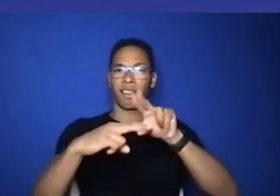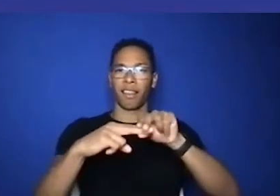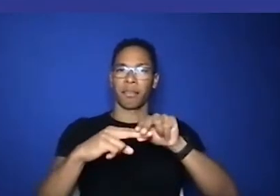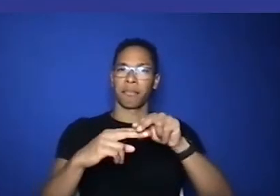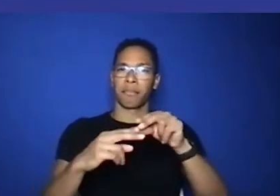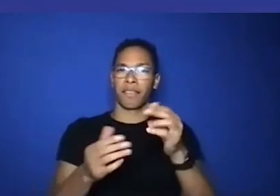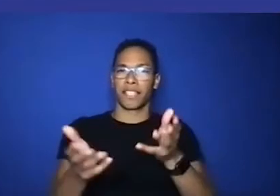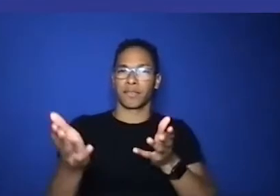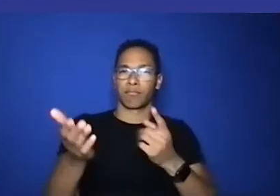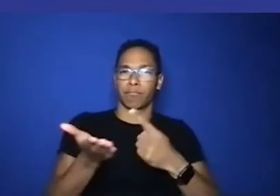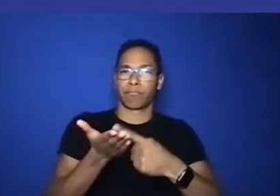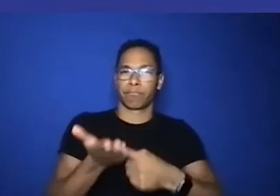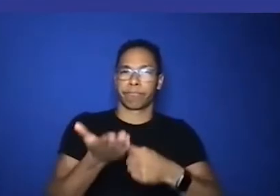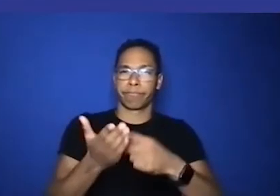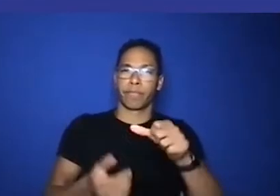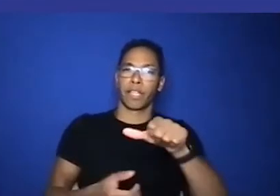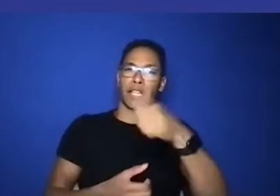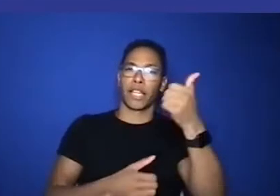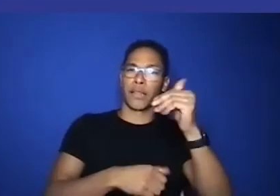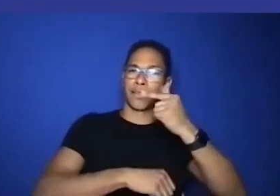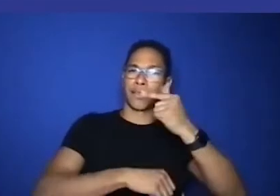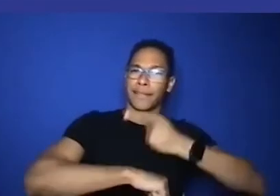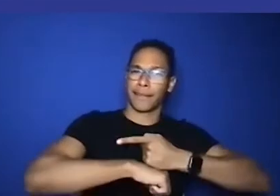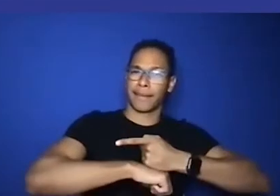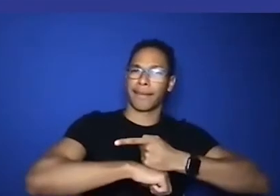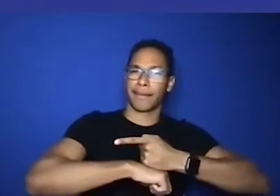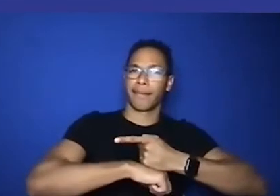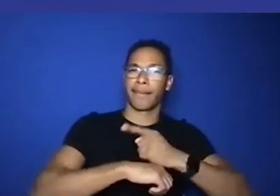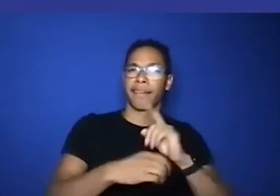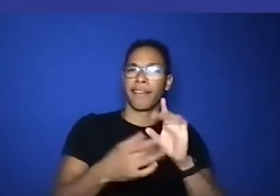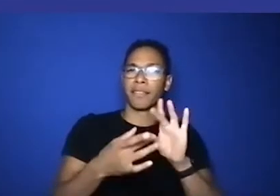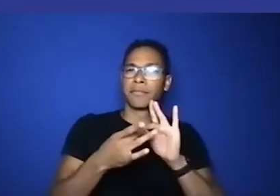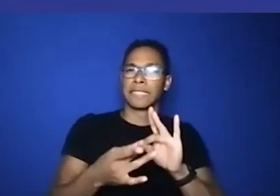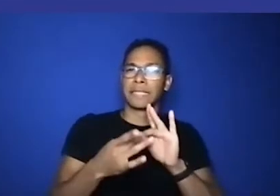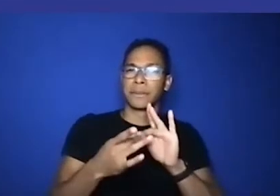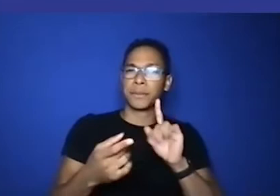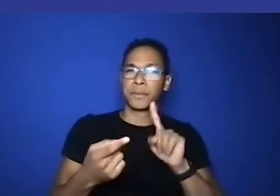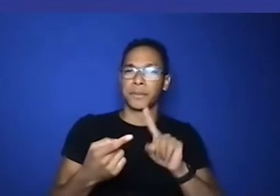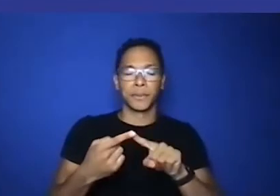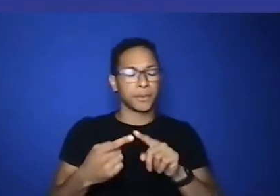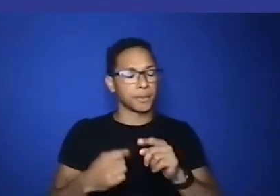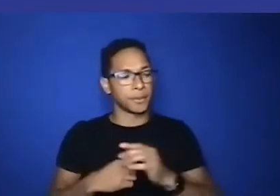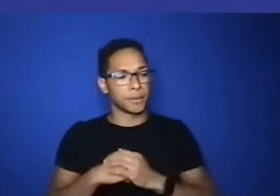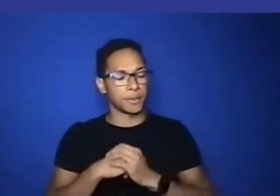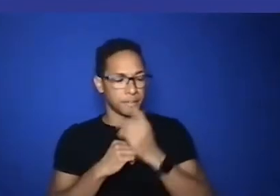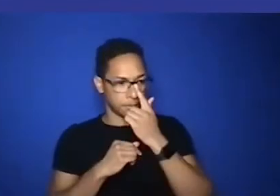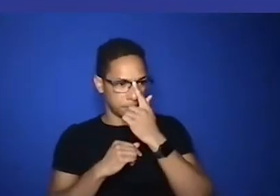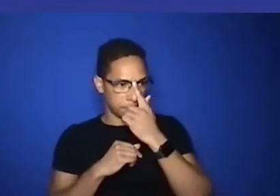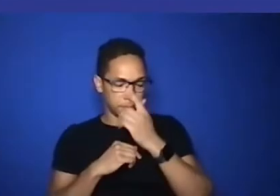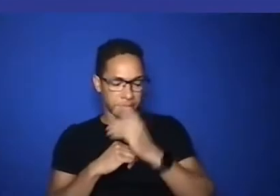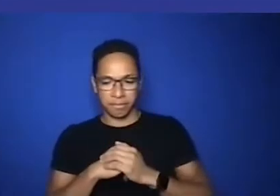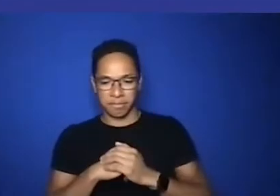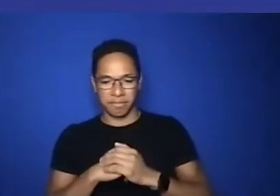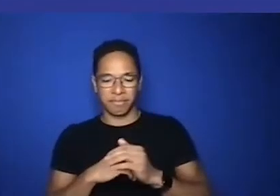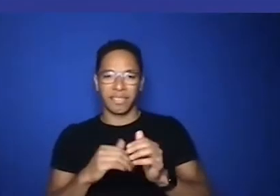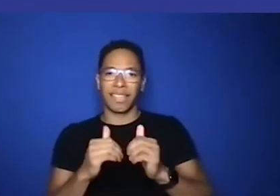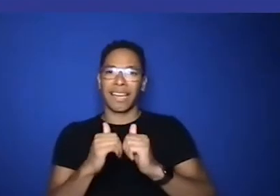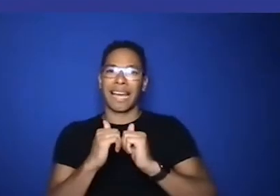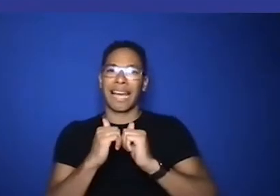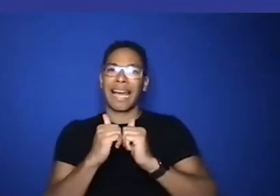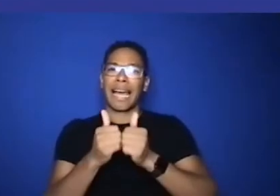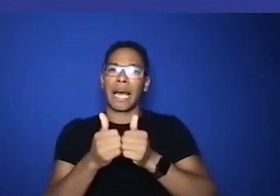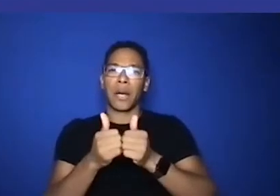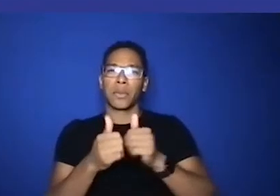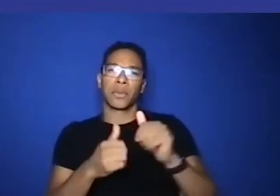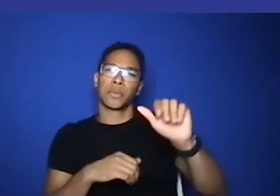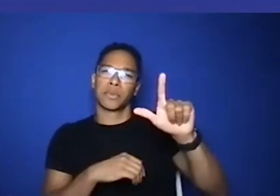together, in terms of thinking about how does a linear idea of